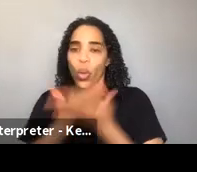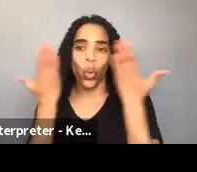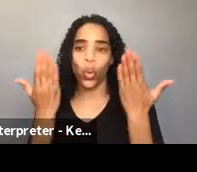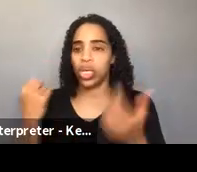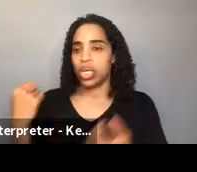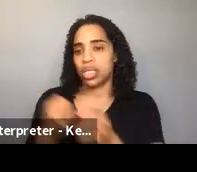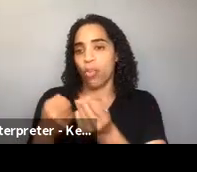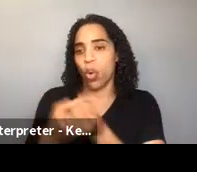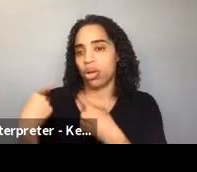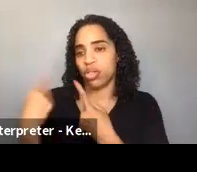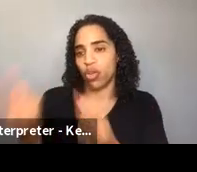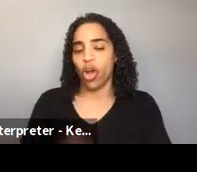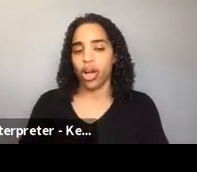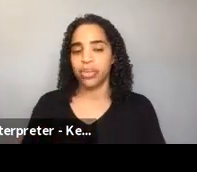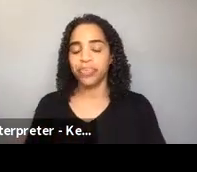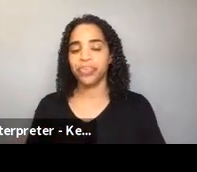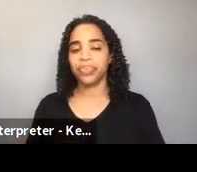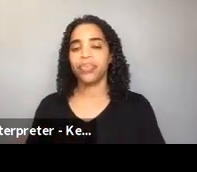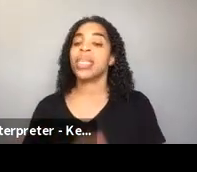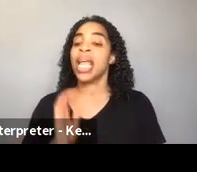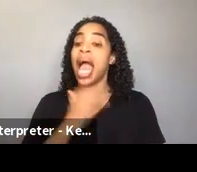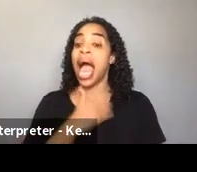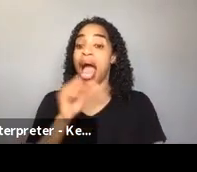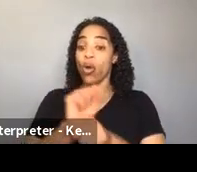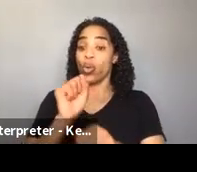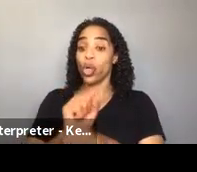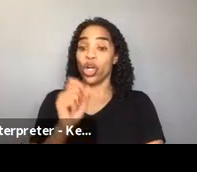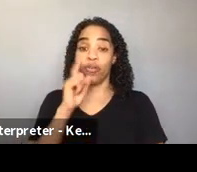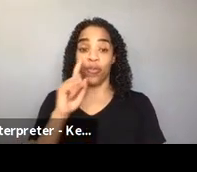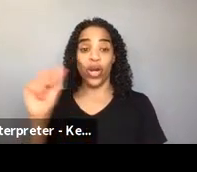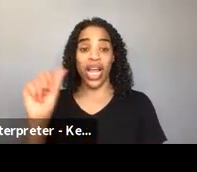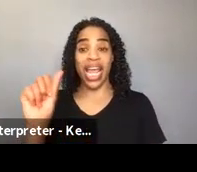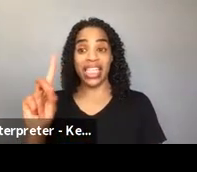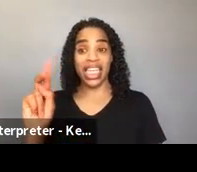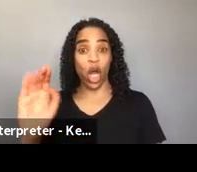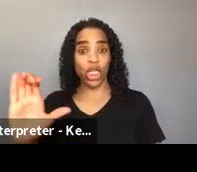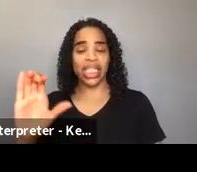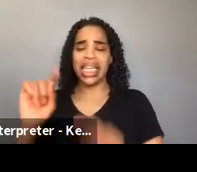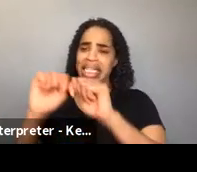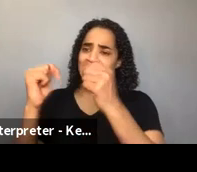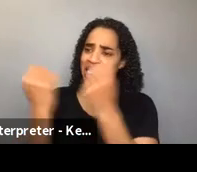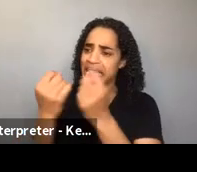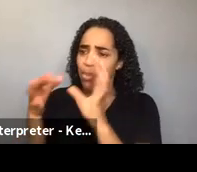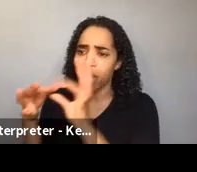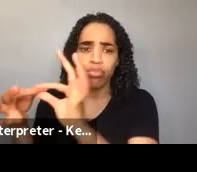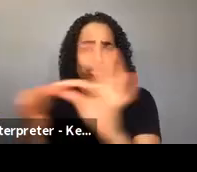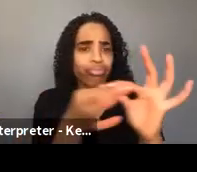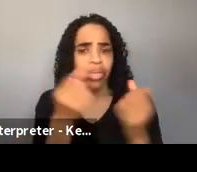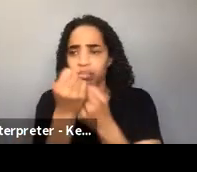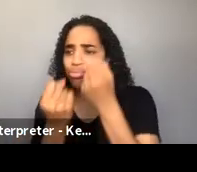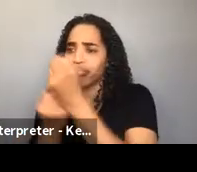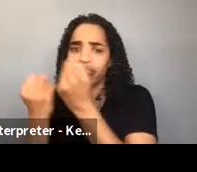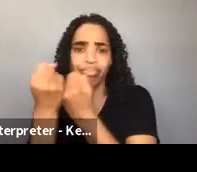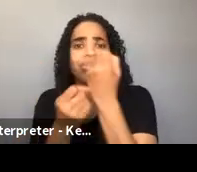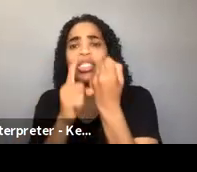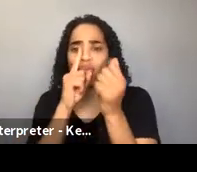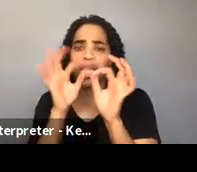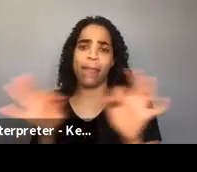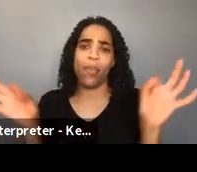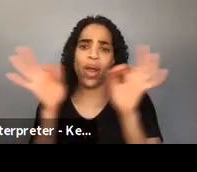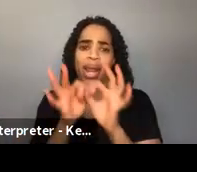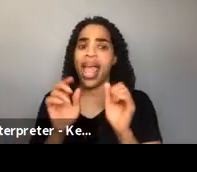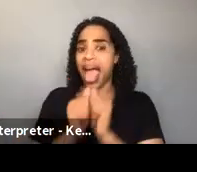So for our work in ADRC, teamwork is essential, and we do this in several different ways. We have